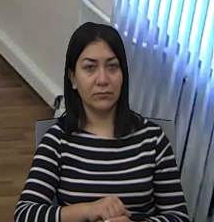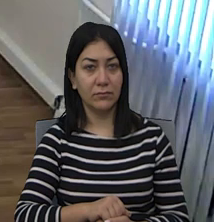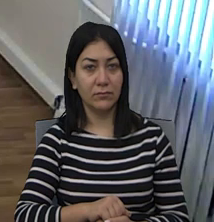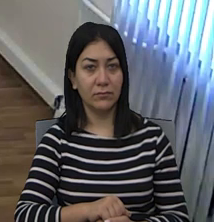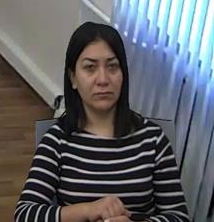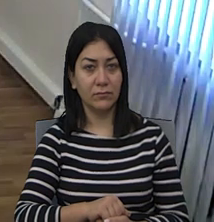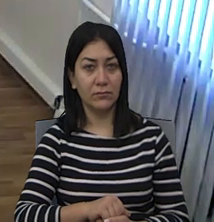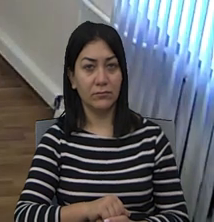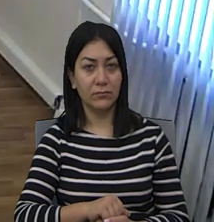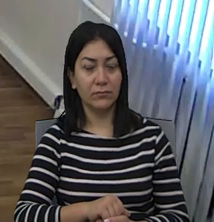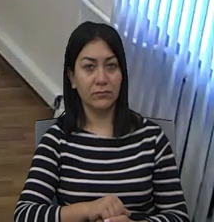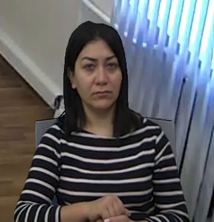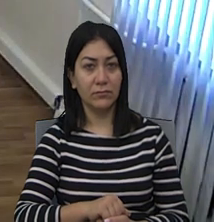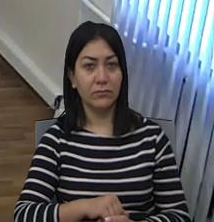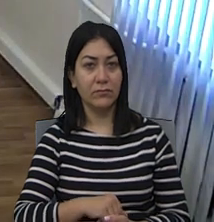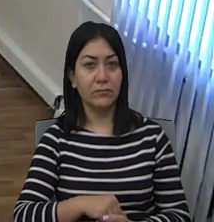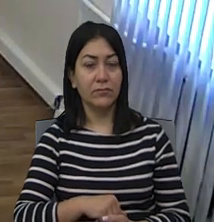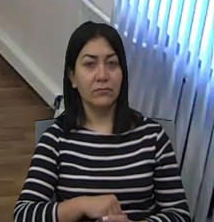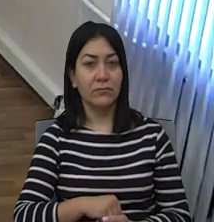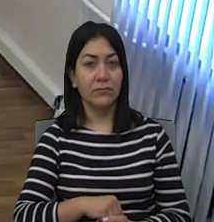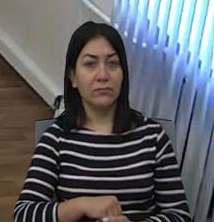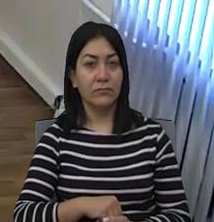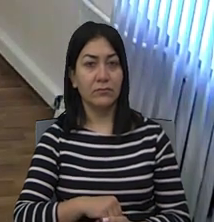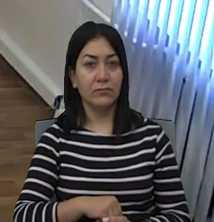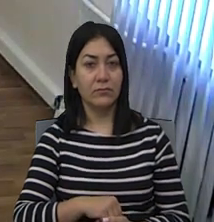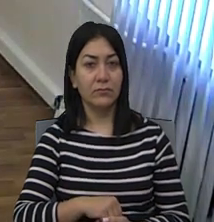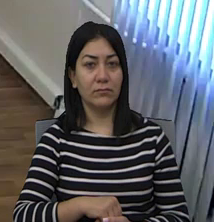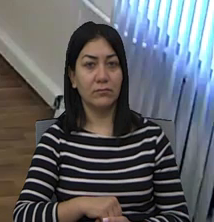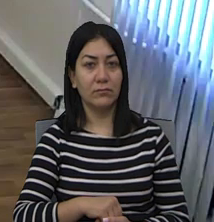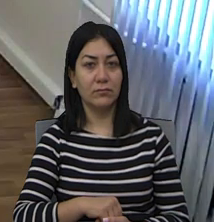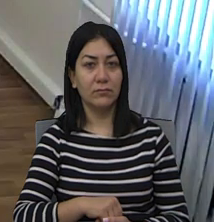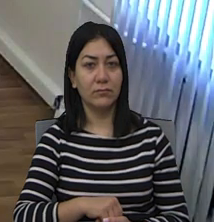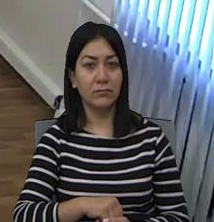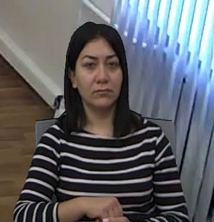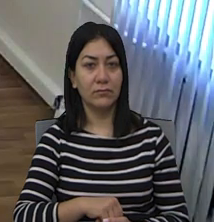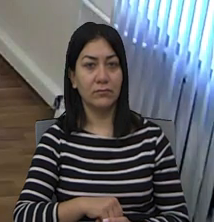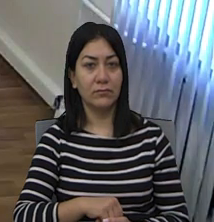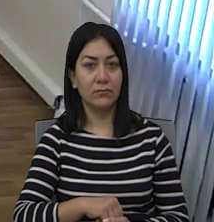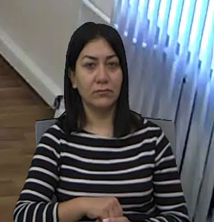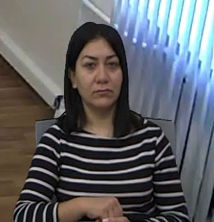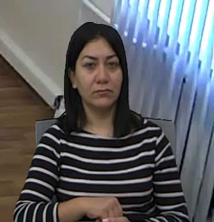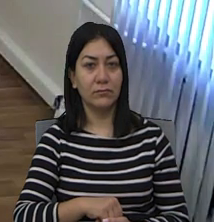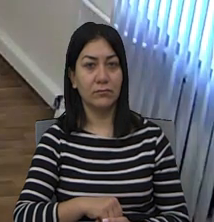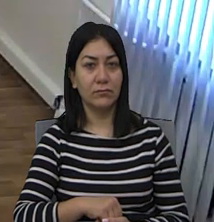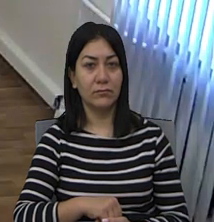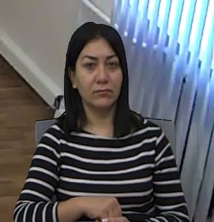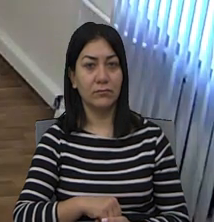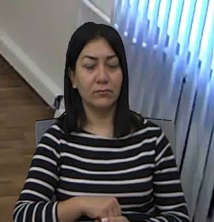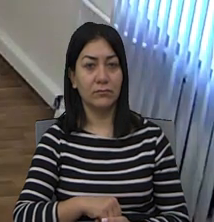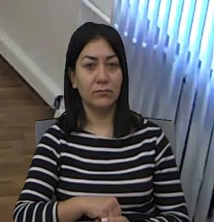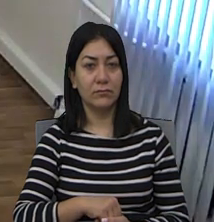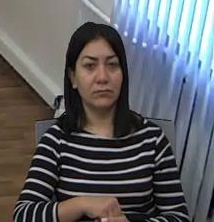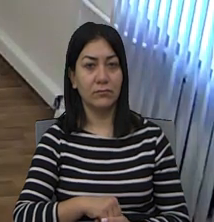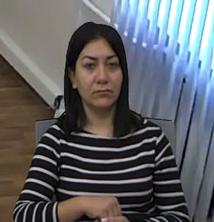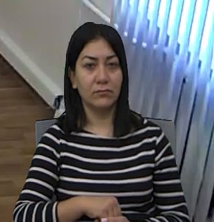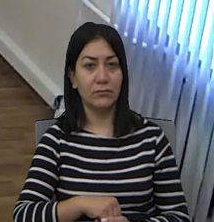to the over campaign the political finance oversight, because right now we are working on